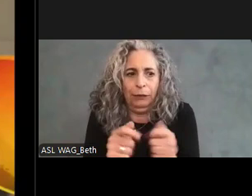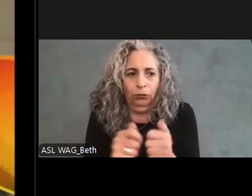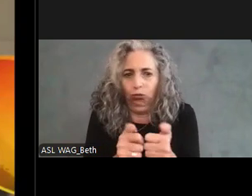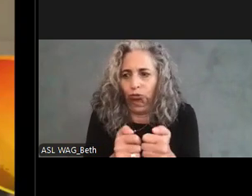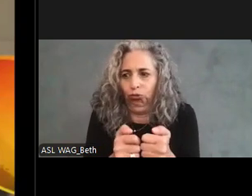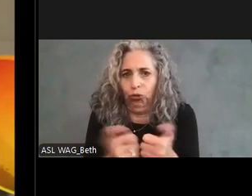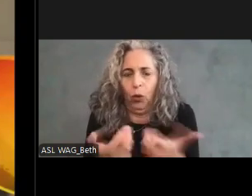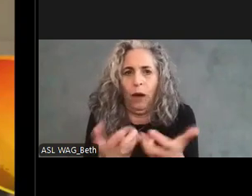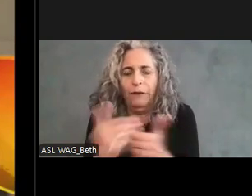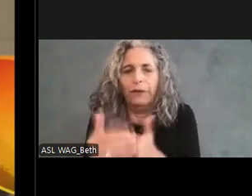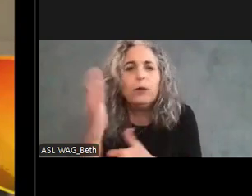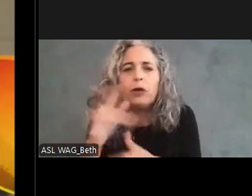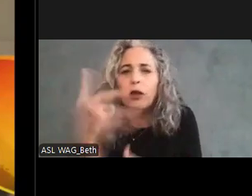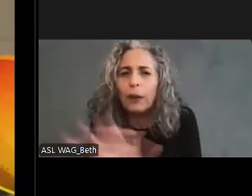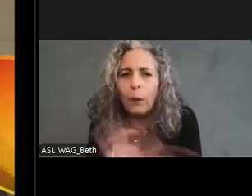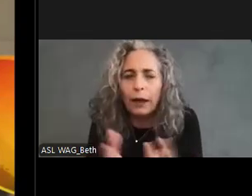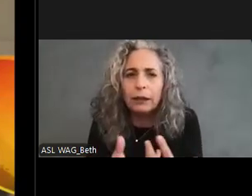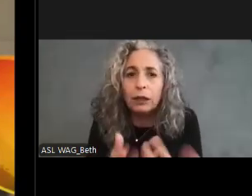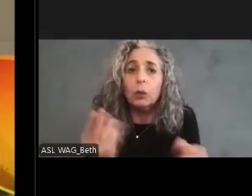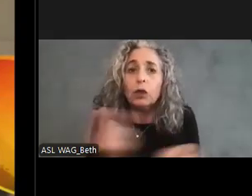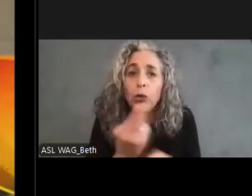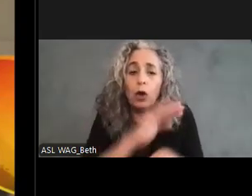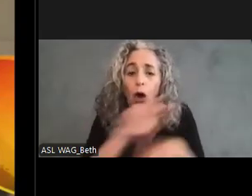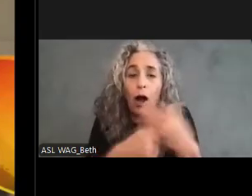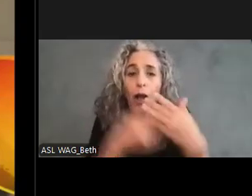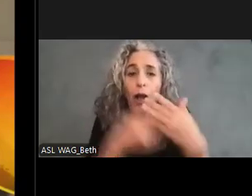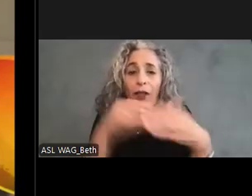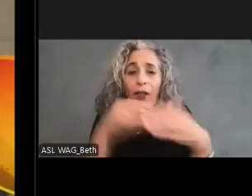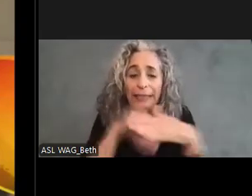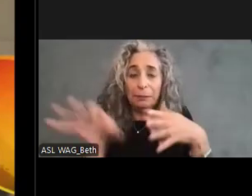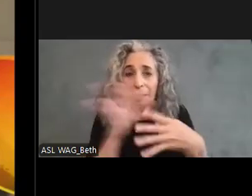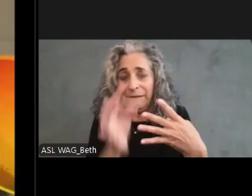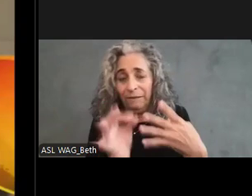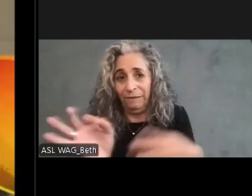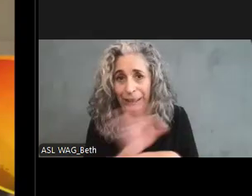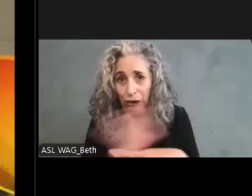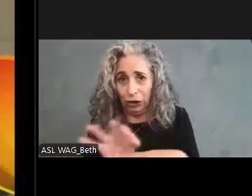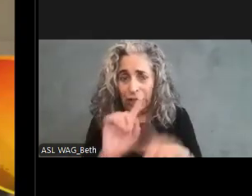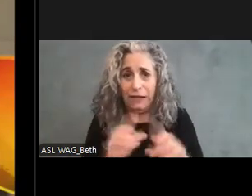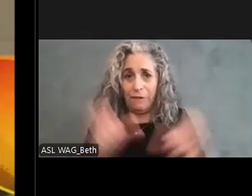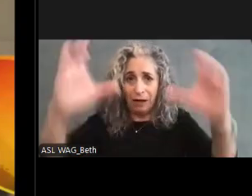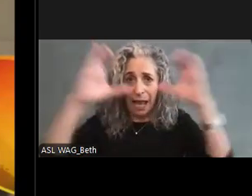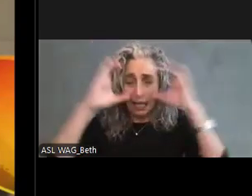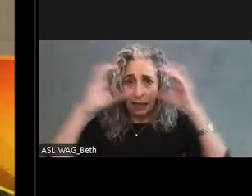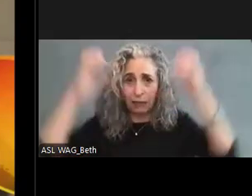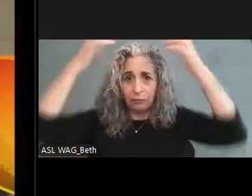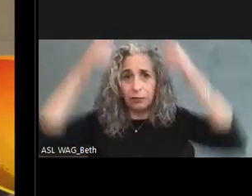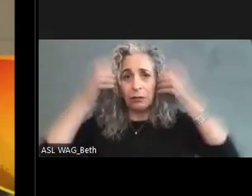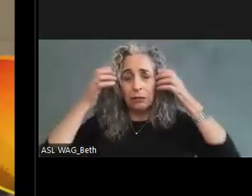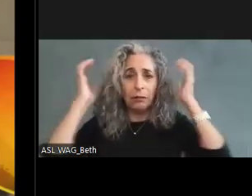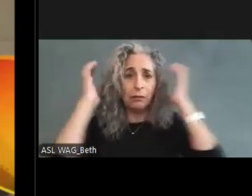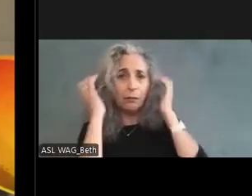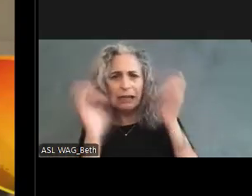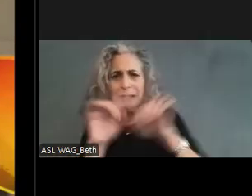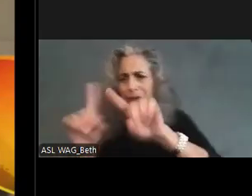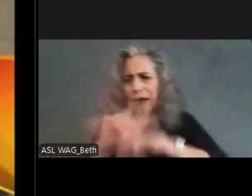can utilize all the accessibility features in all the different headsets out there. There's MetaQuest, there's Apple Vision Pro, there's